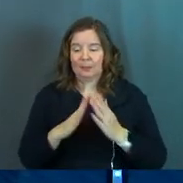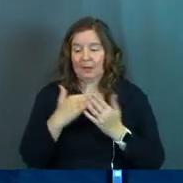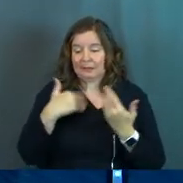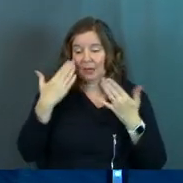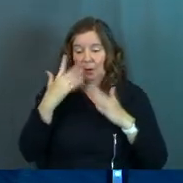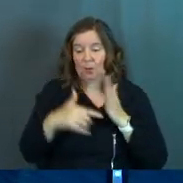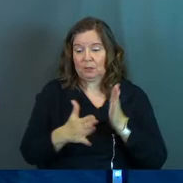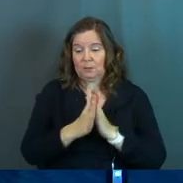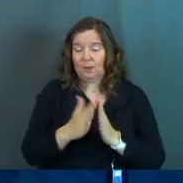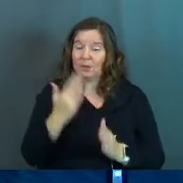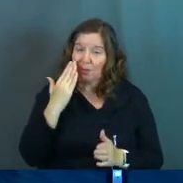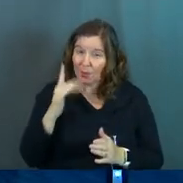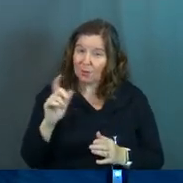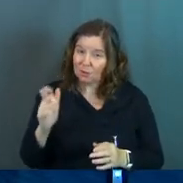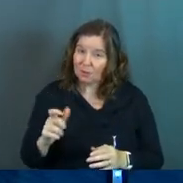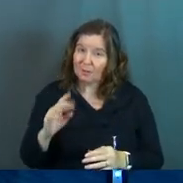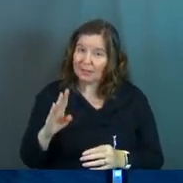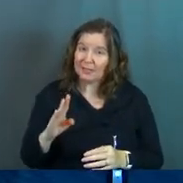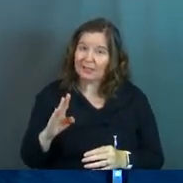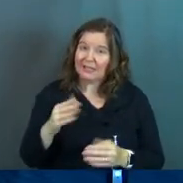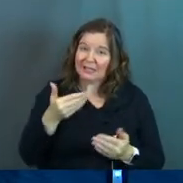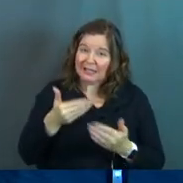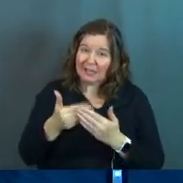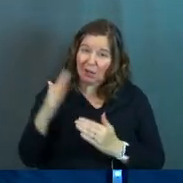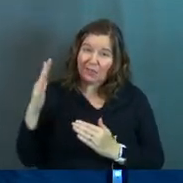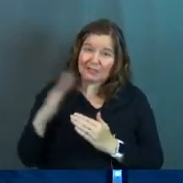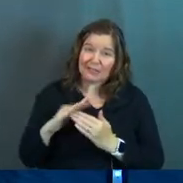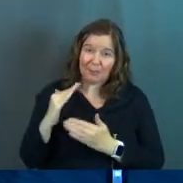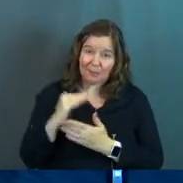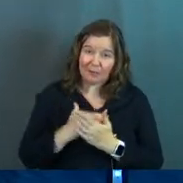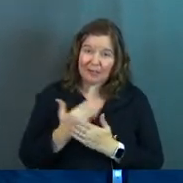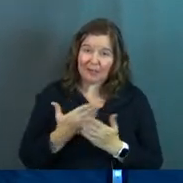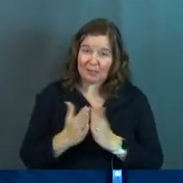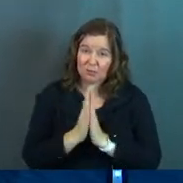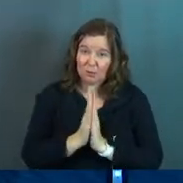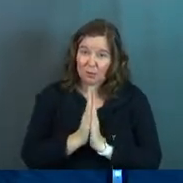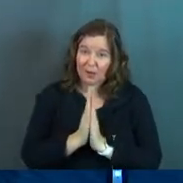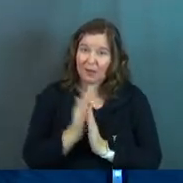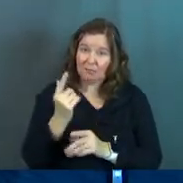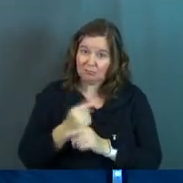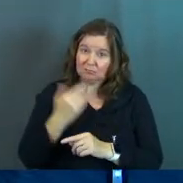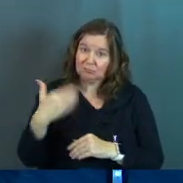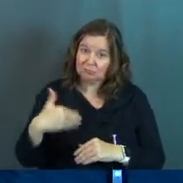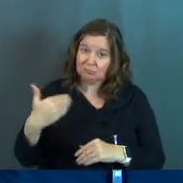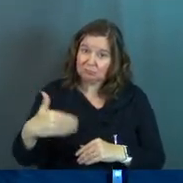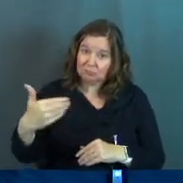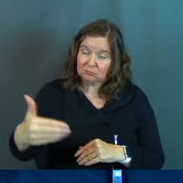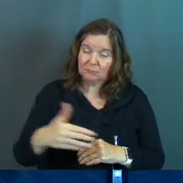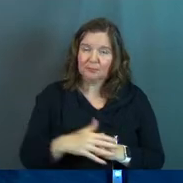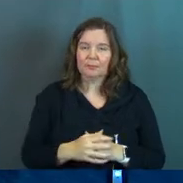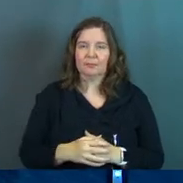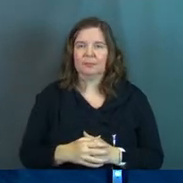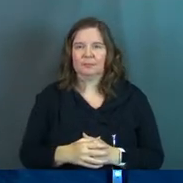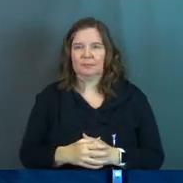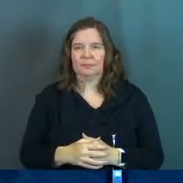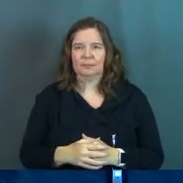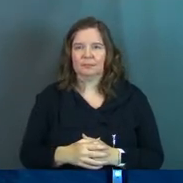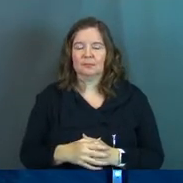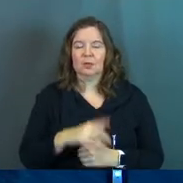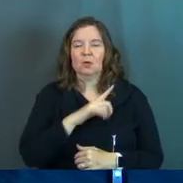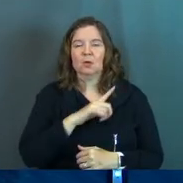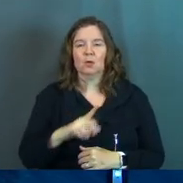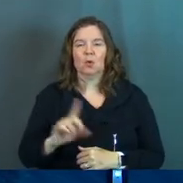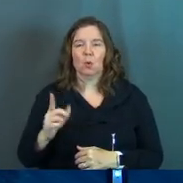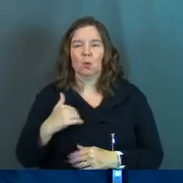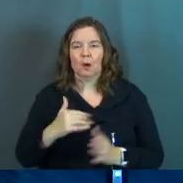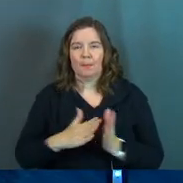I don't know what to pray. You know what should be near the top of your list of things to pray on a regular basis? Is, Lord,